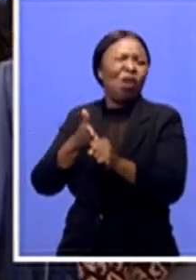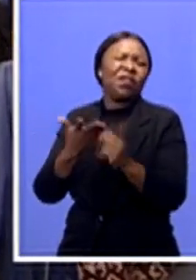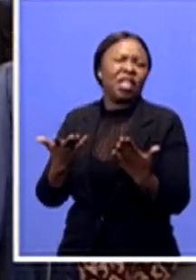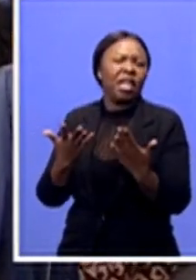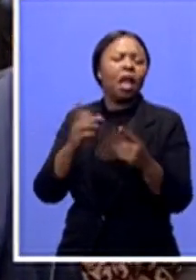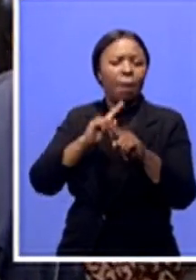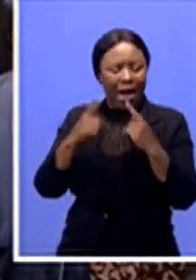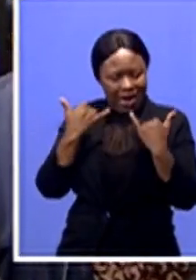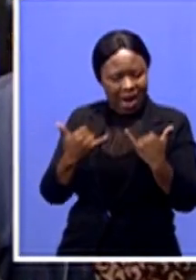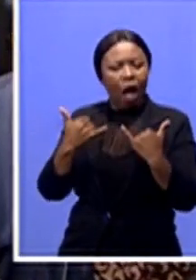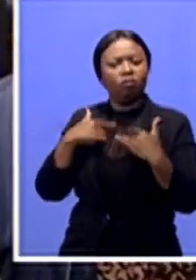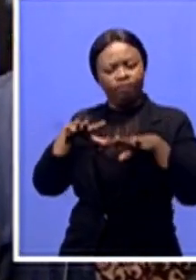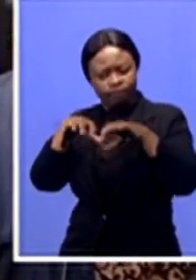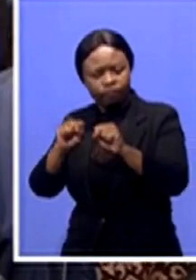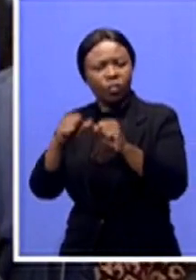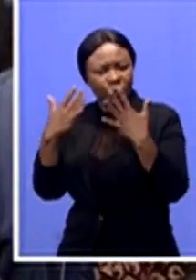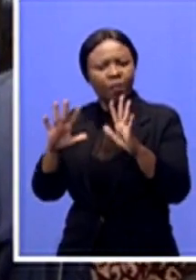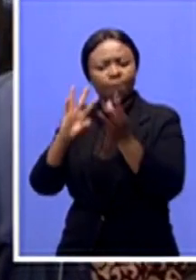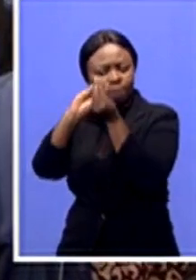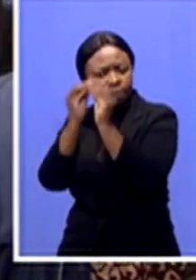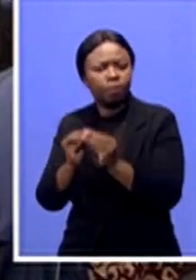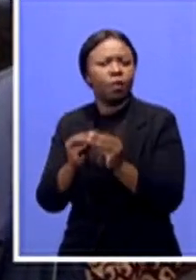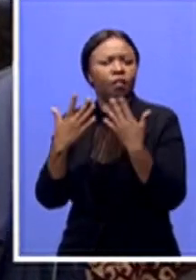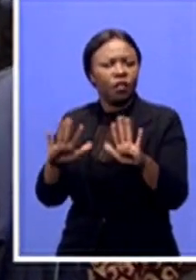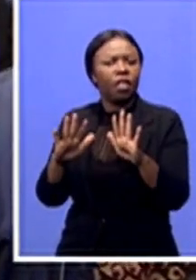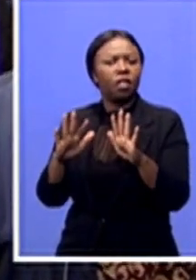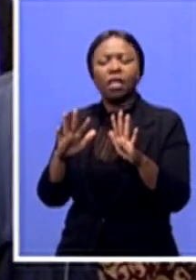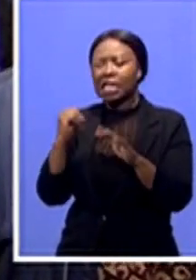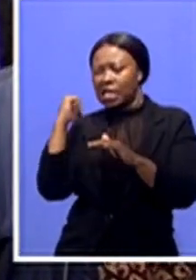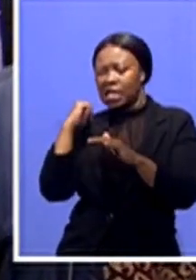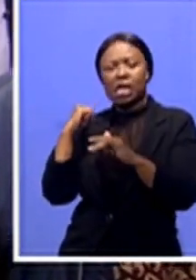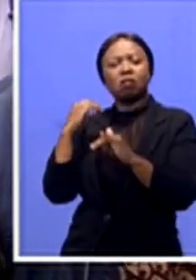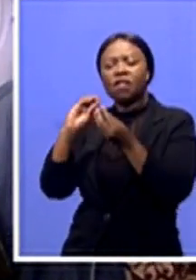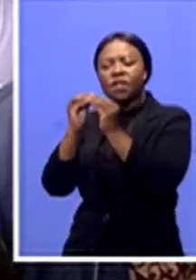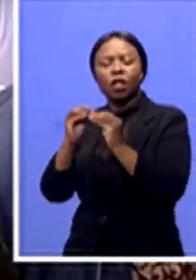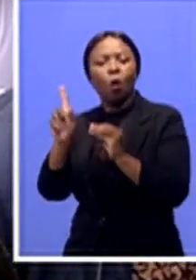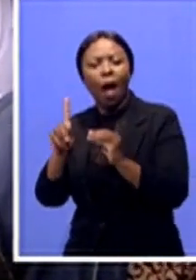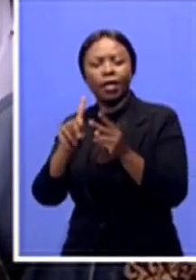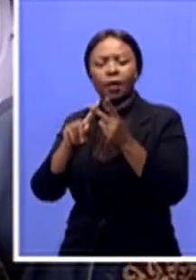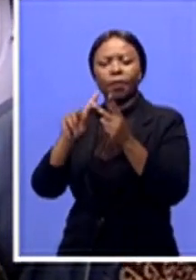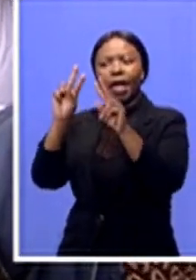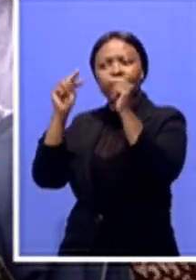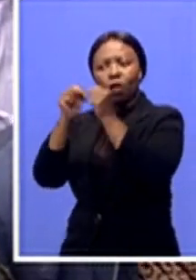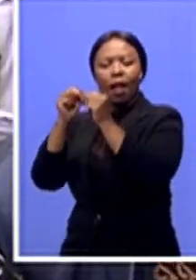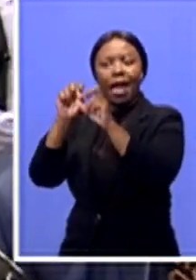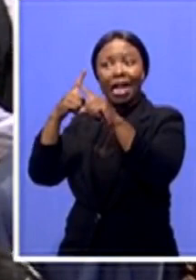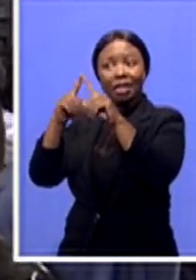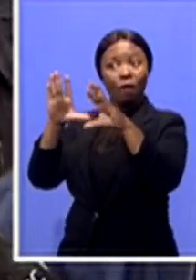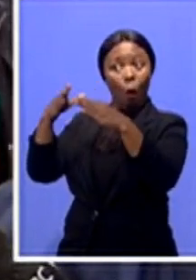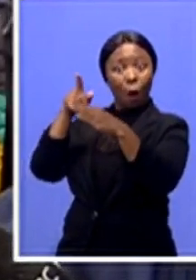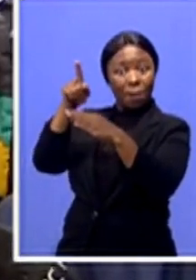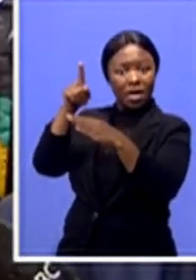corrected what needed to be corrected. Yesterday, the National Executive Committee received a very